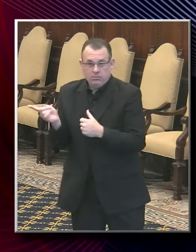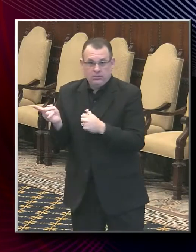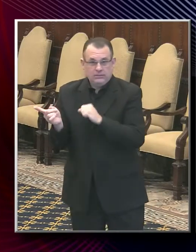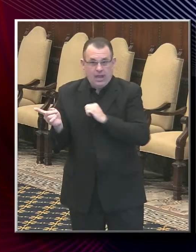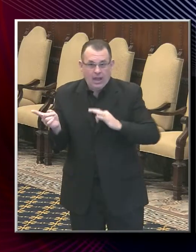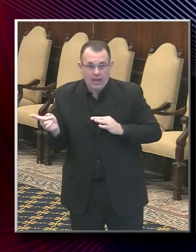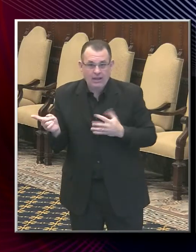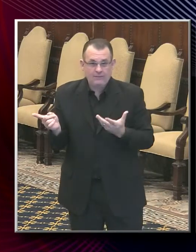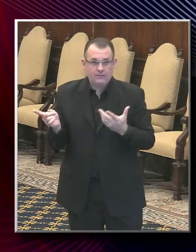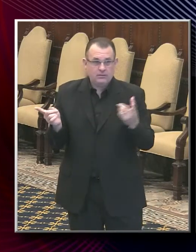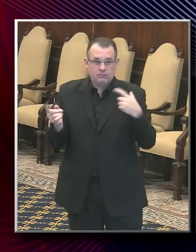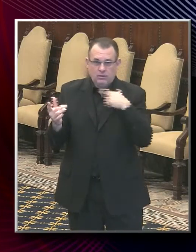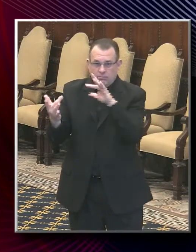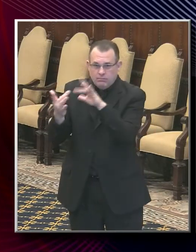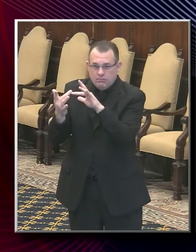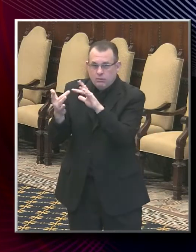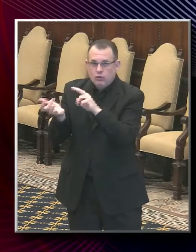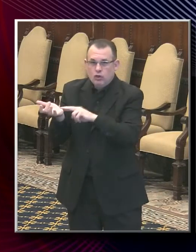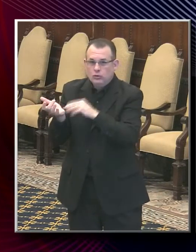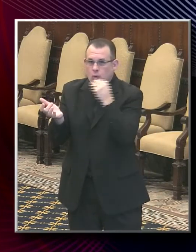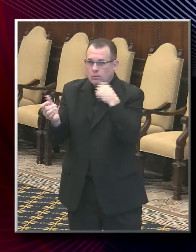with them.